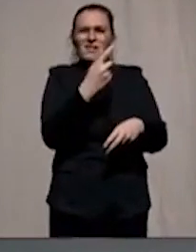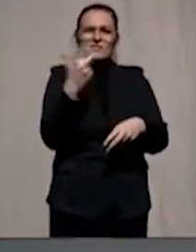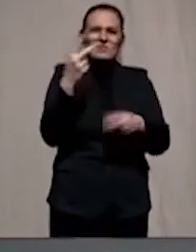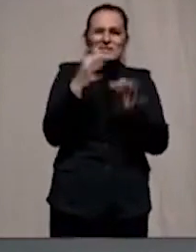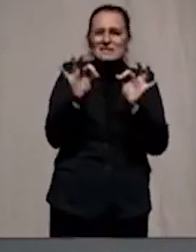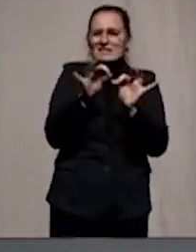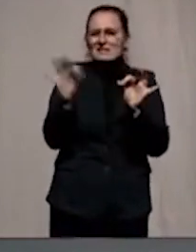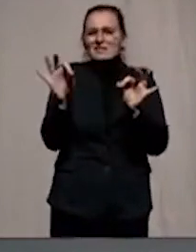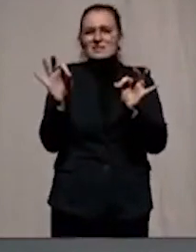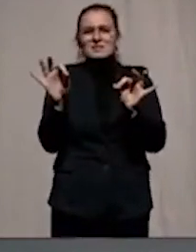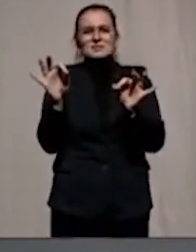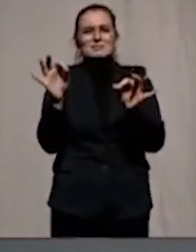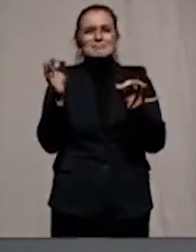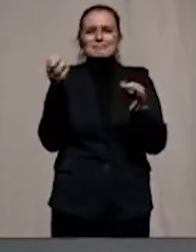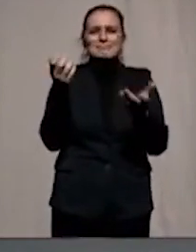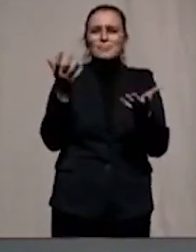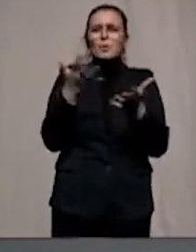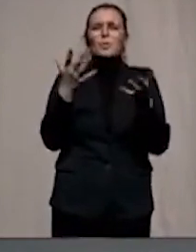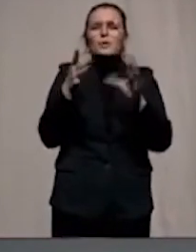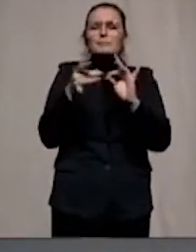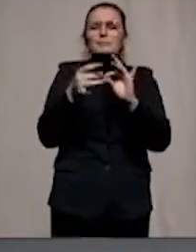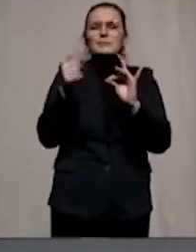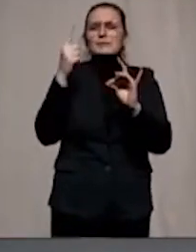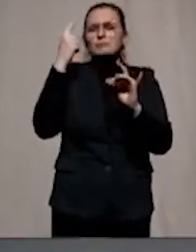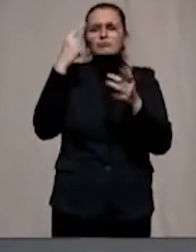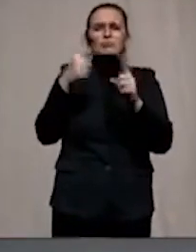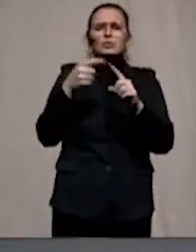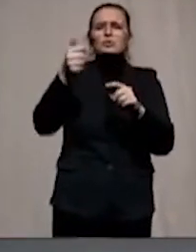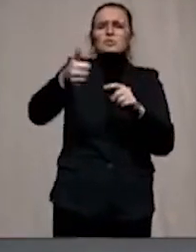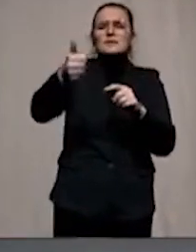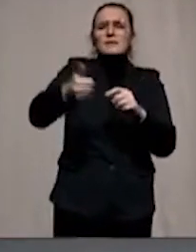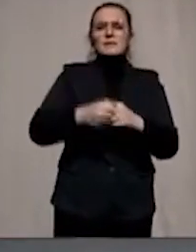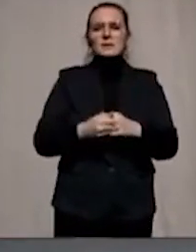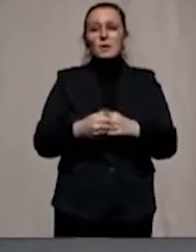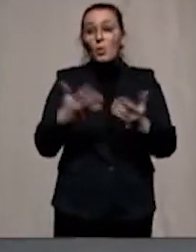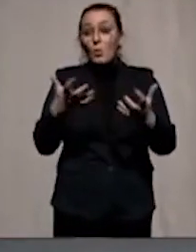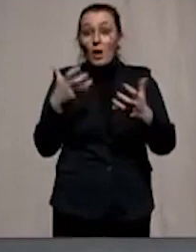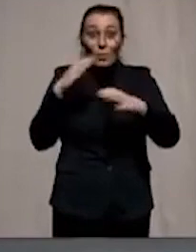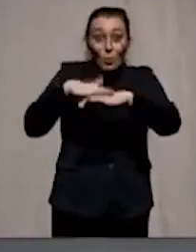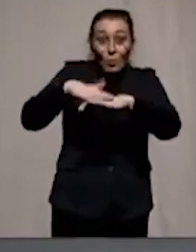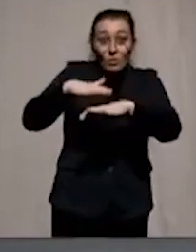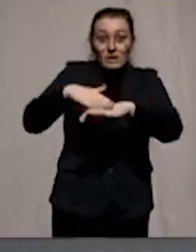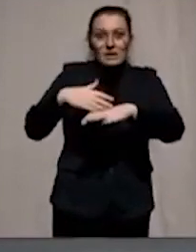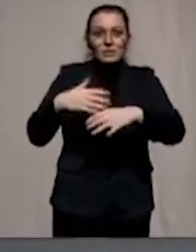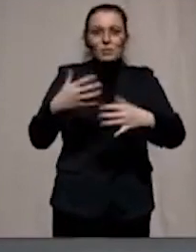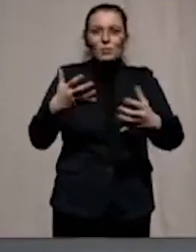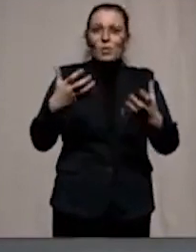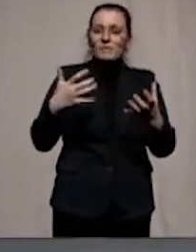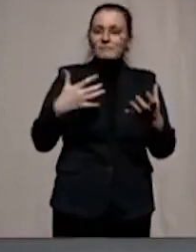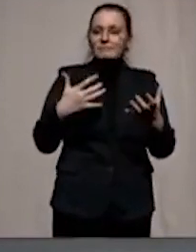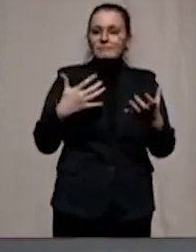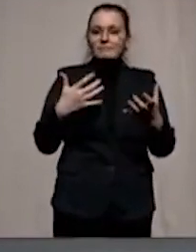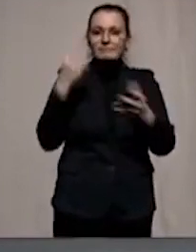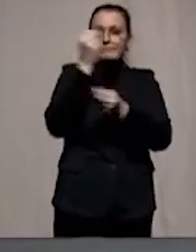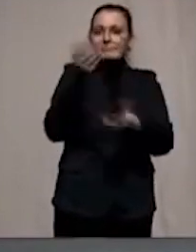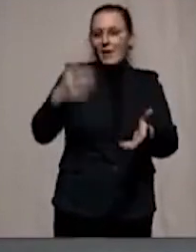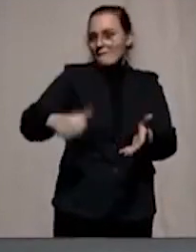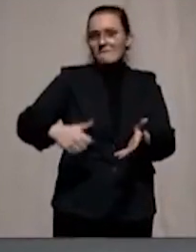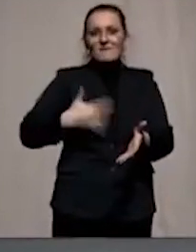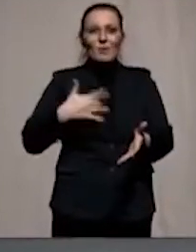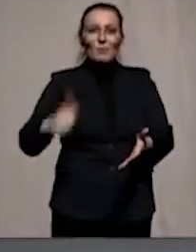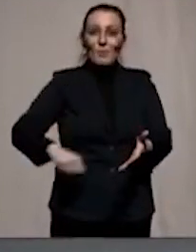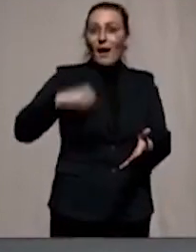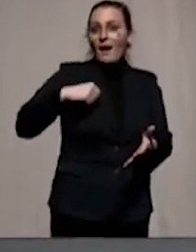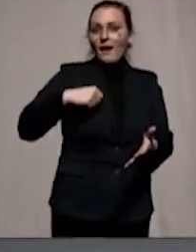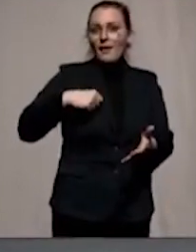you would say to yourself. Did something happen the next day and you want to give yourself a warning? Are you very proud of something that you did that day and like a bunch of really cool things